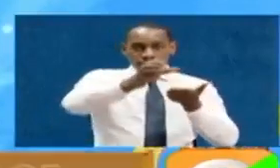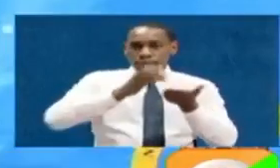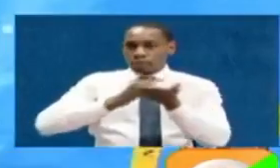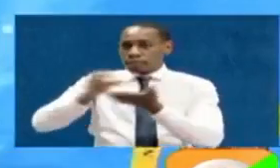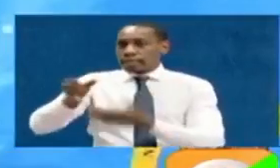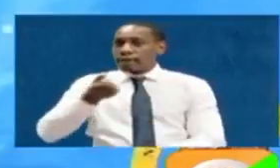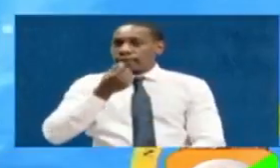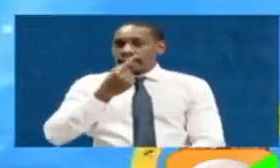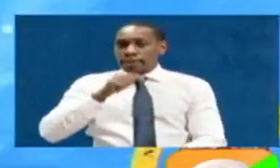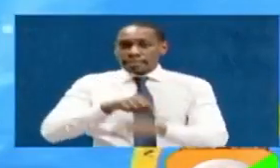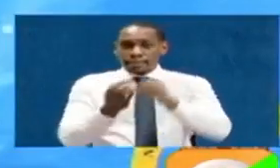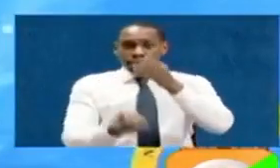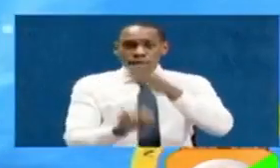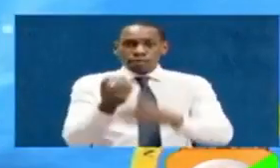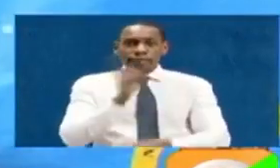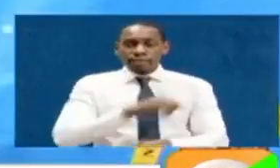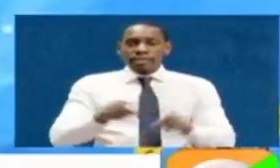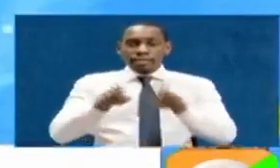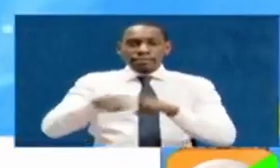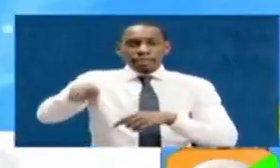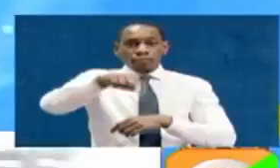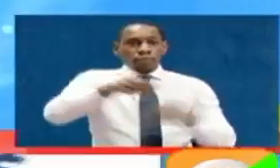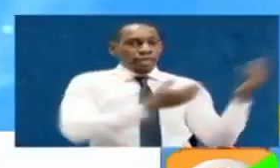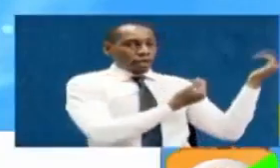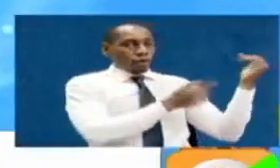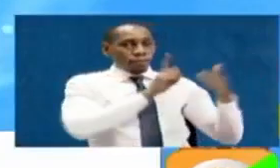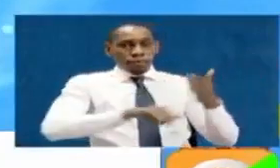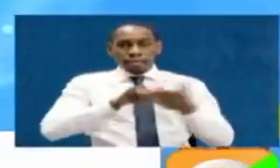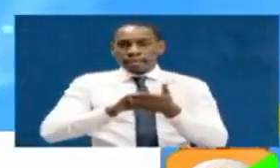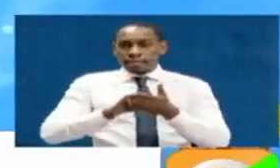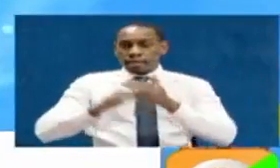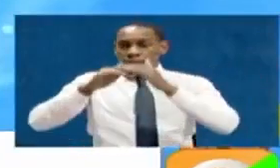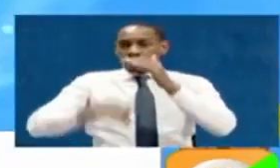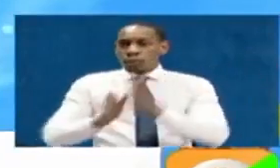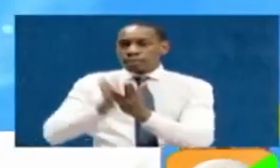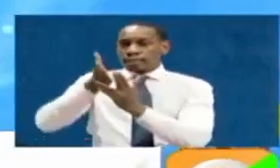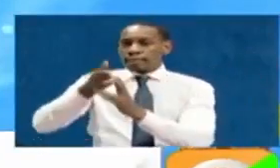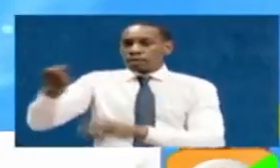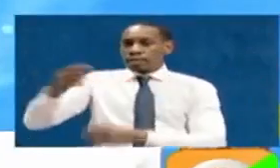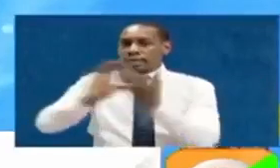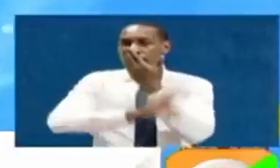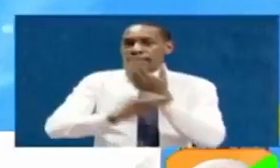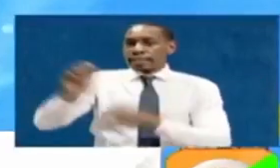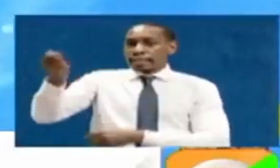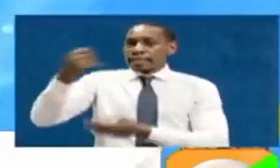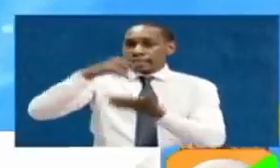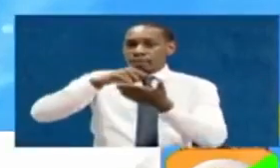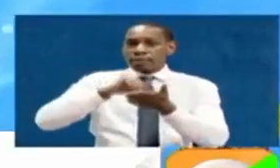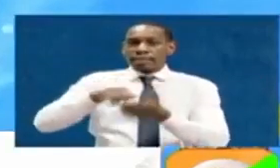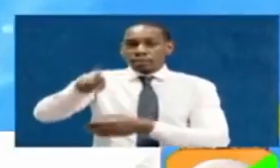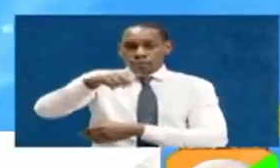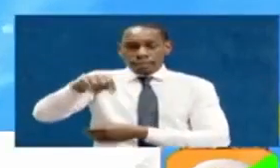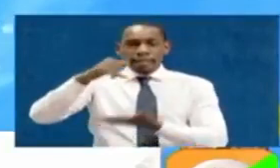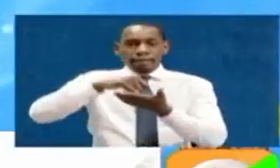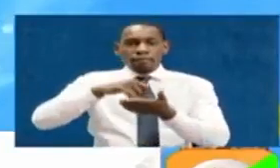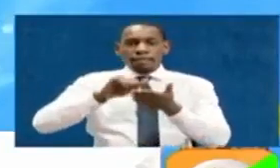of these vaccines once they come out. And we hope that low and middle income countries, our country included, that we will be